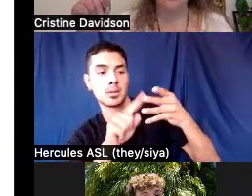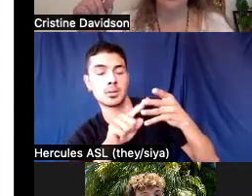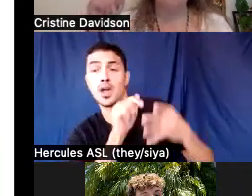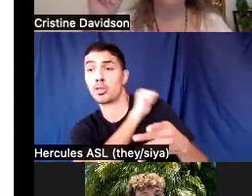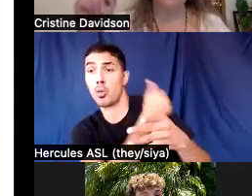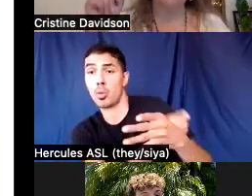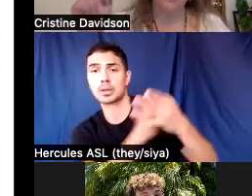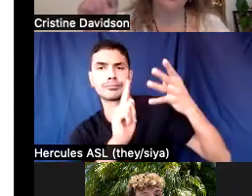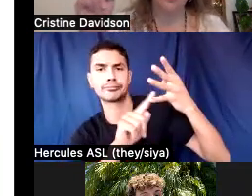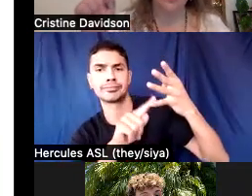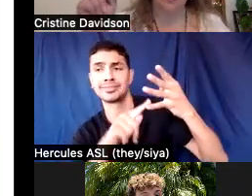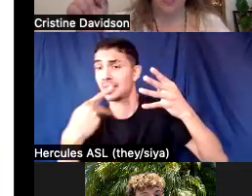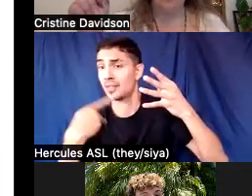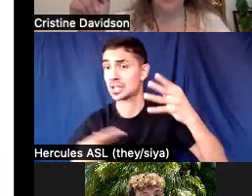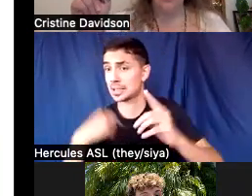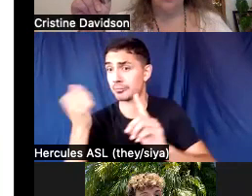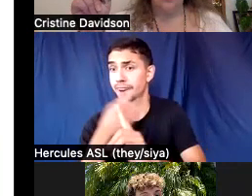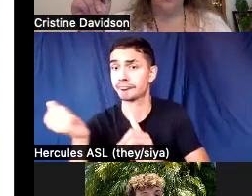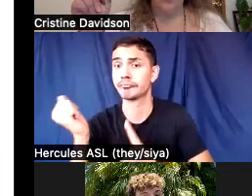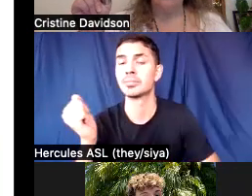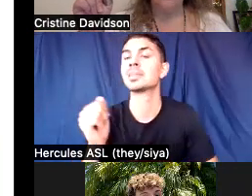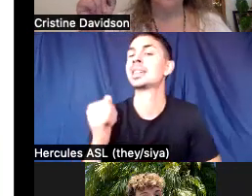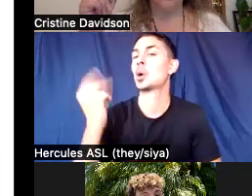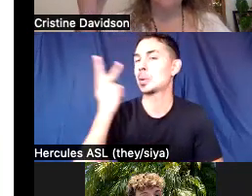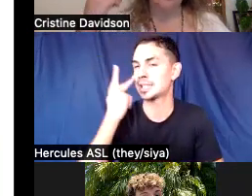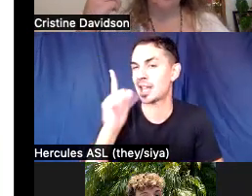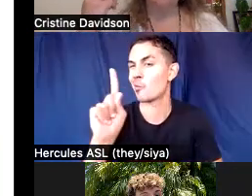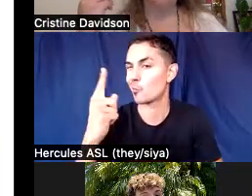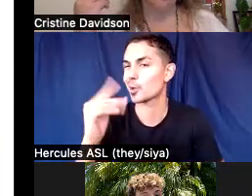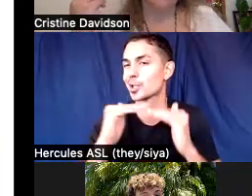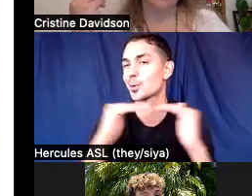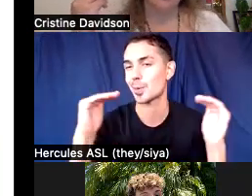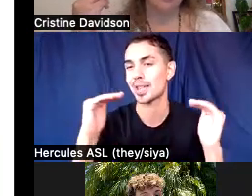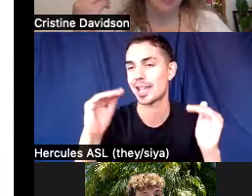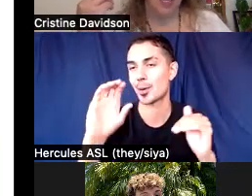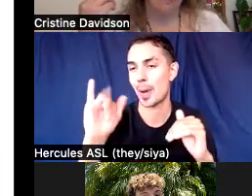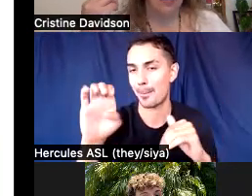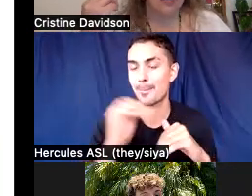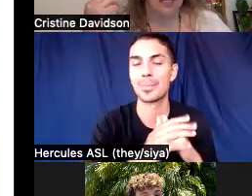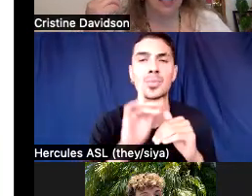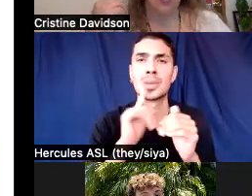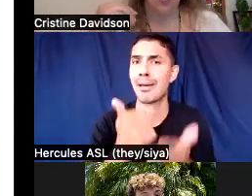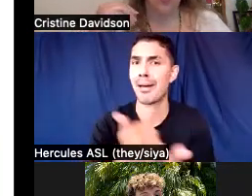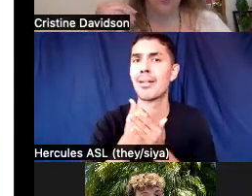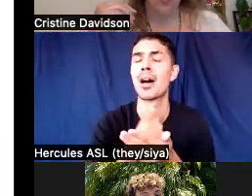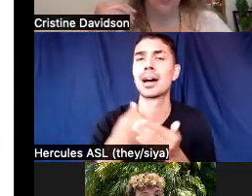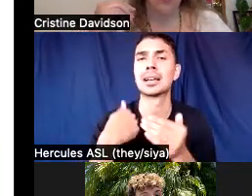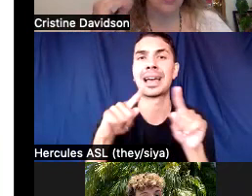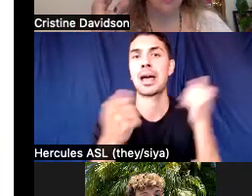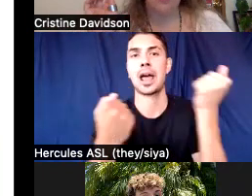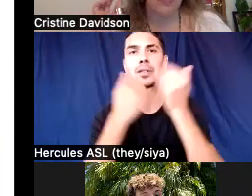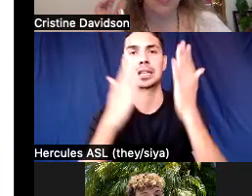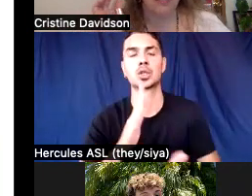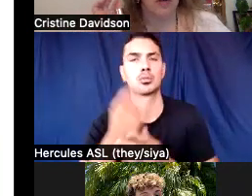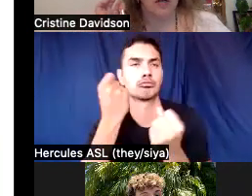looking to see if it was a 1st degree crime, right? So that's why it's helpful for us as advocates to kind of know, or